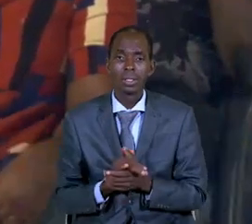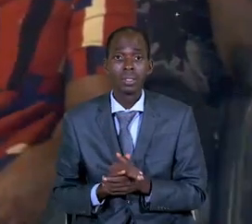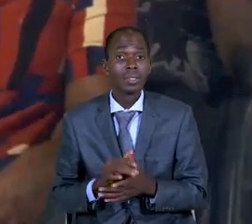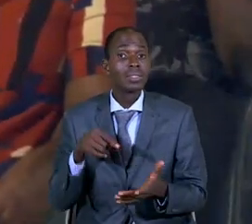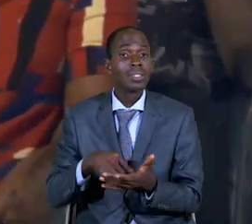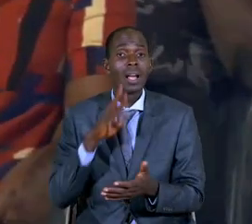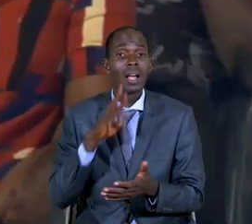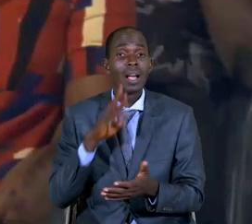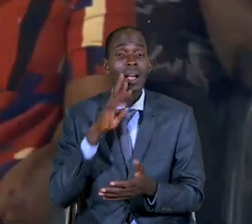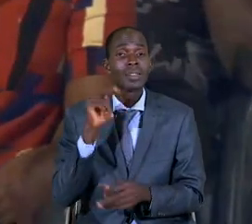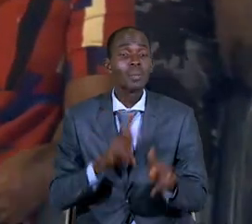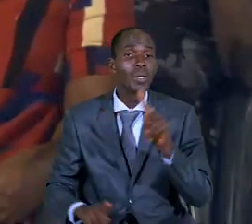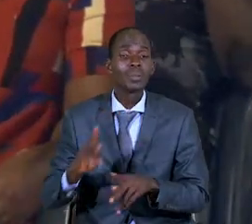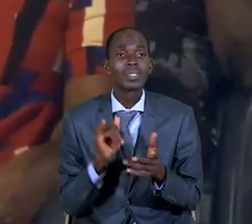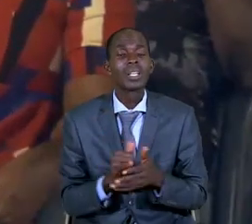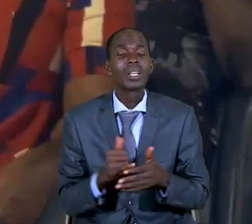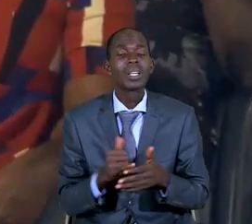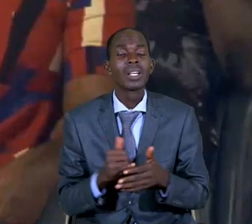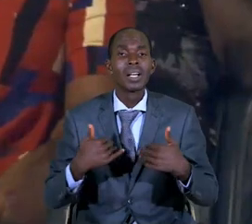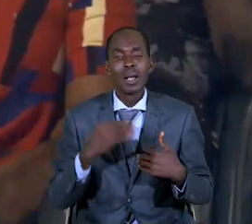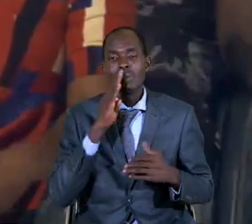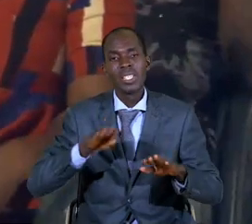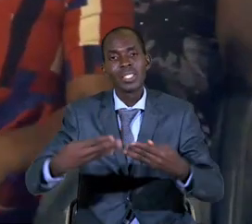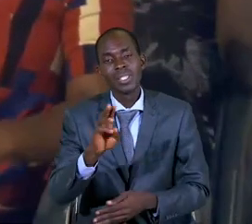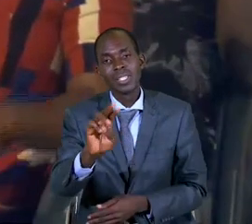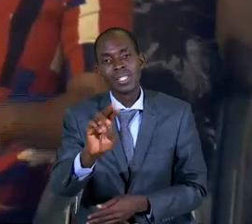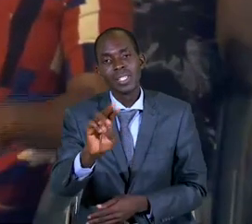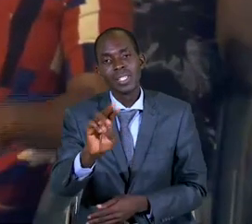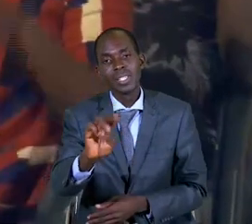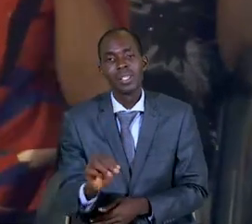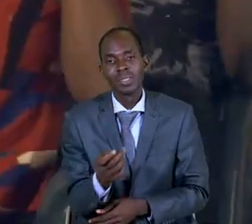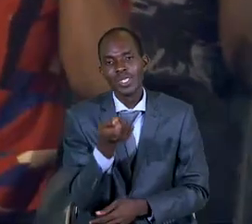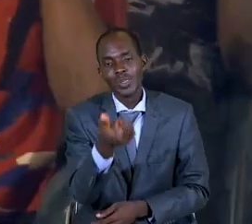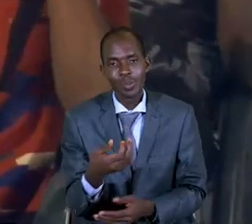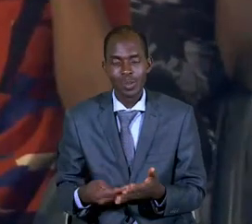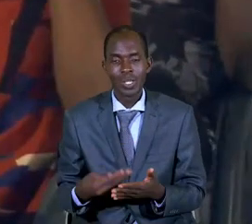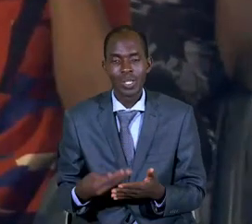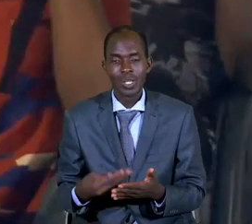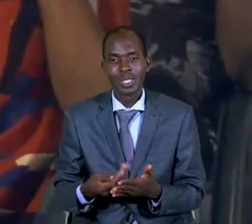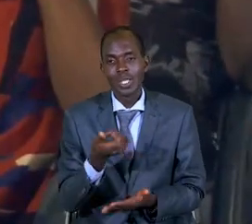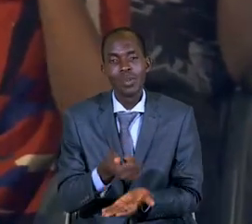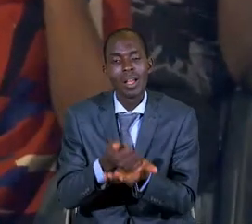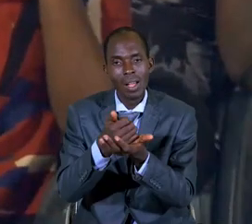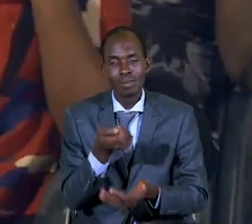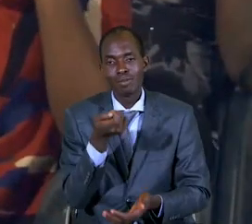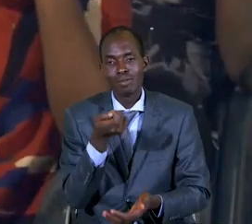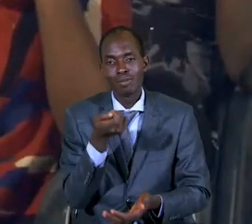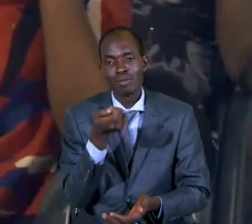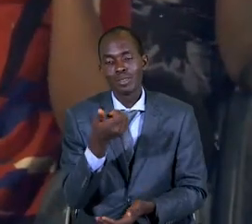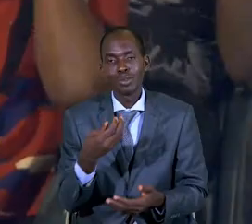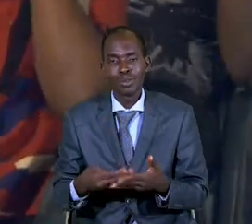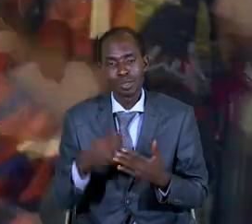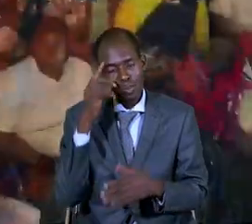been giving him some little money, some little help, some little transportation,